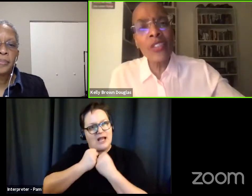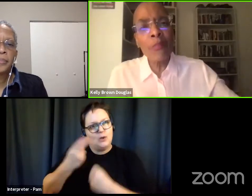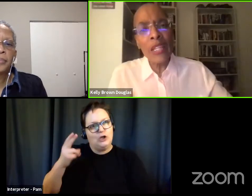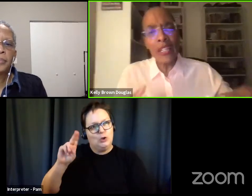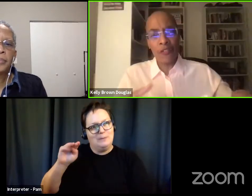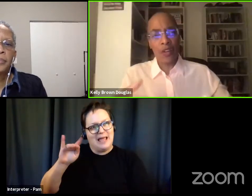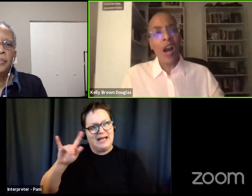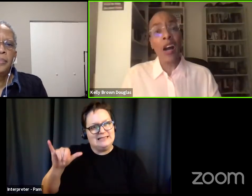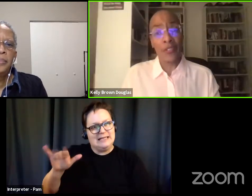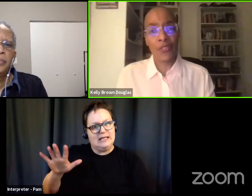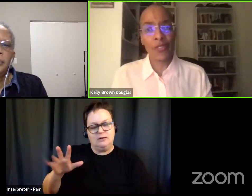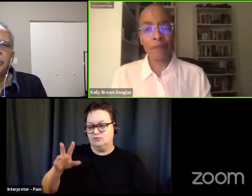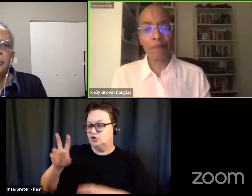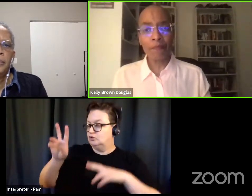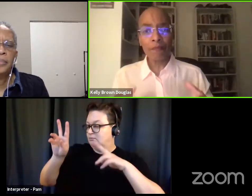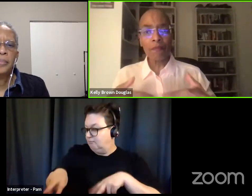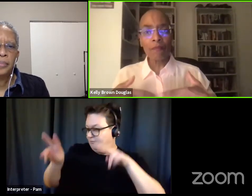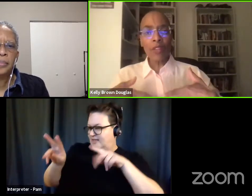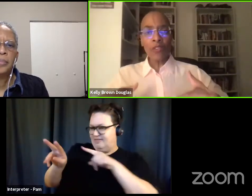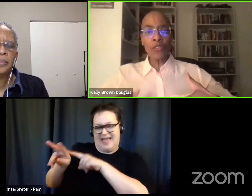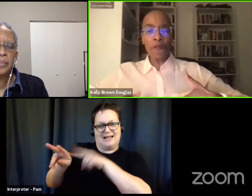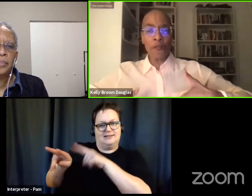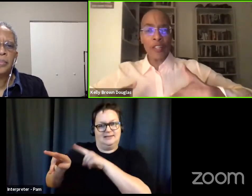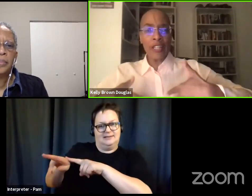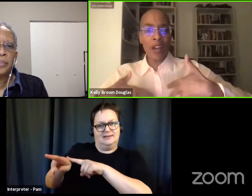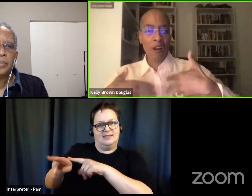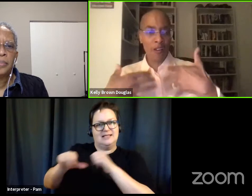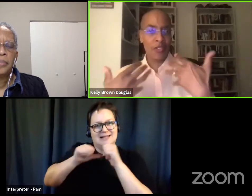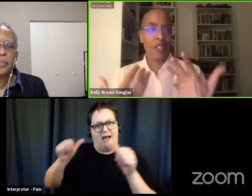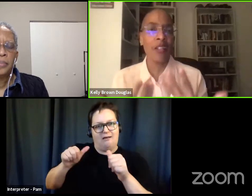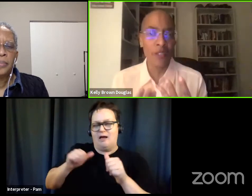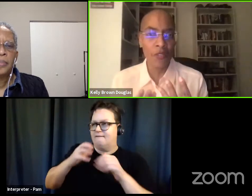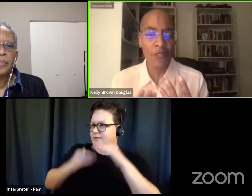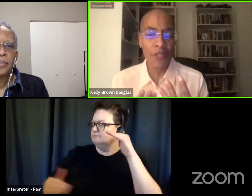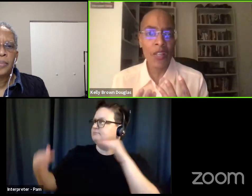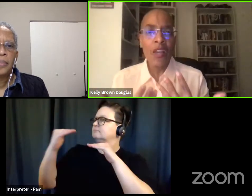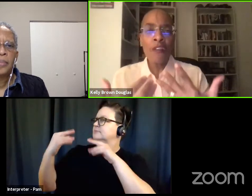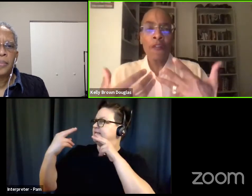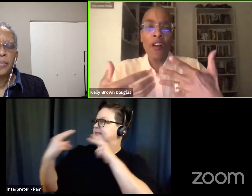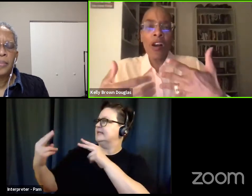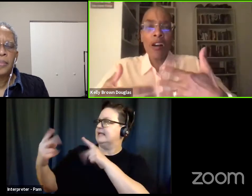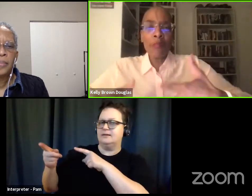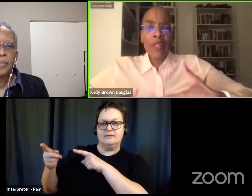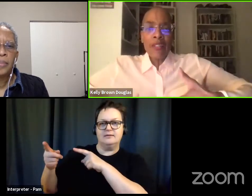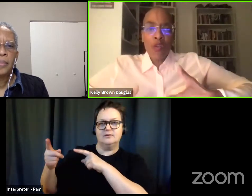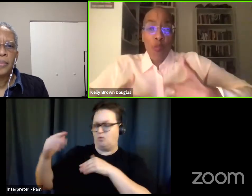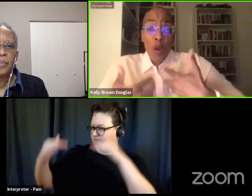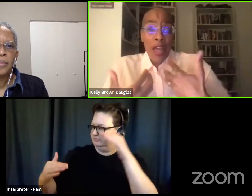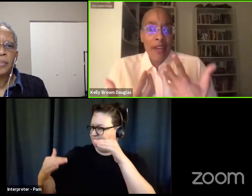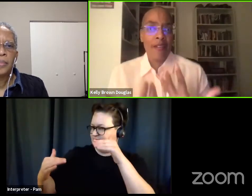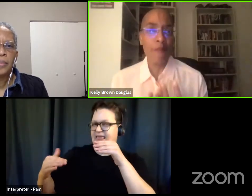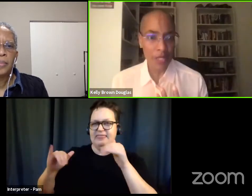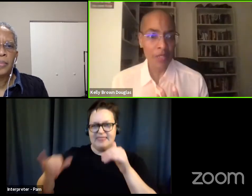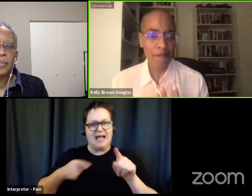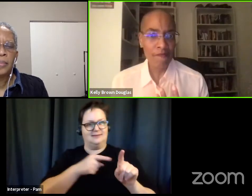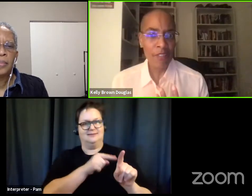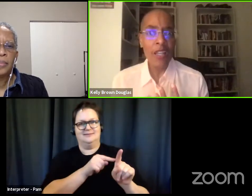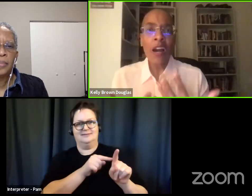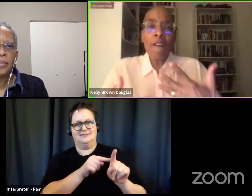what does it mean for us to free ourselves from the